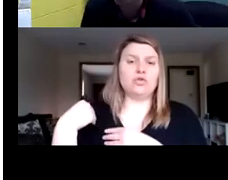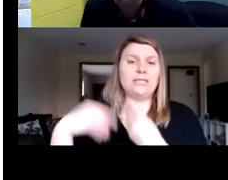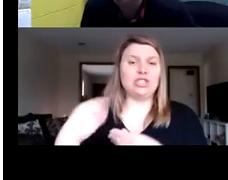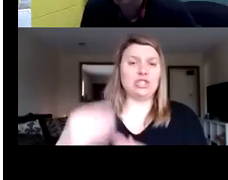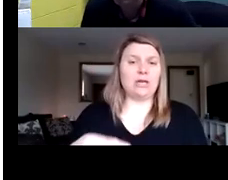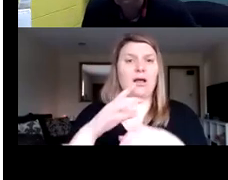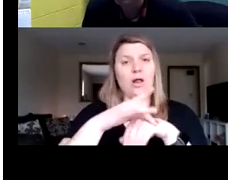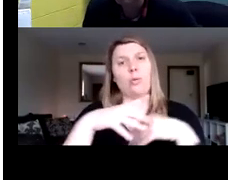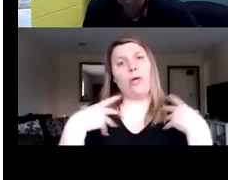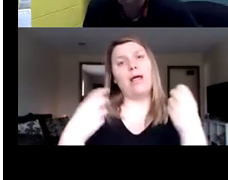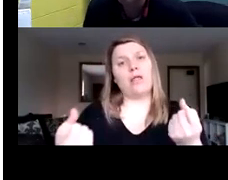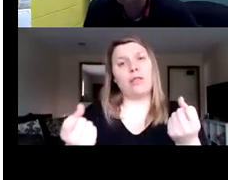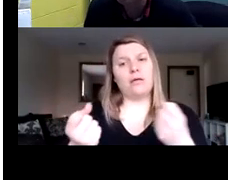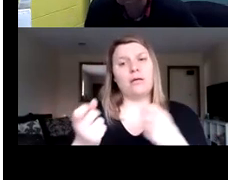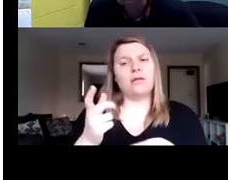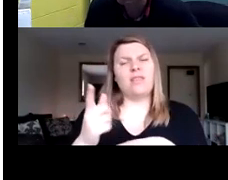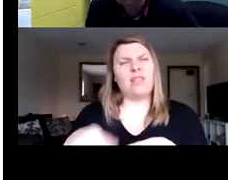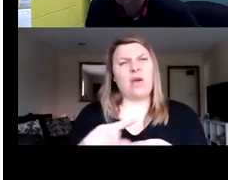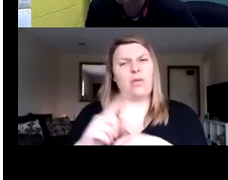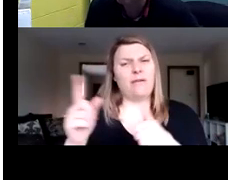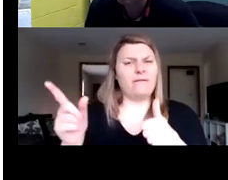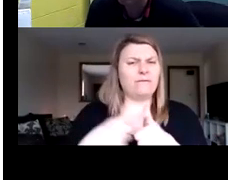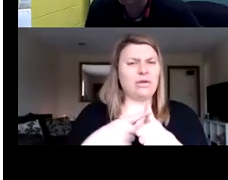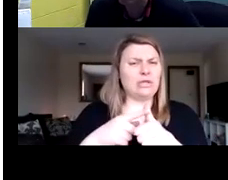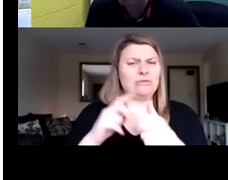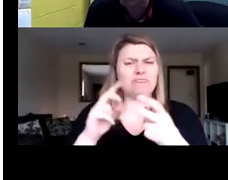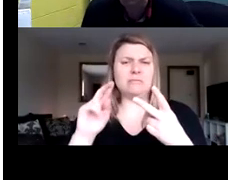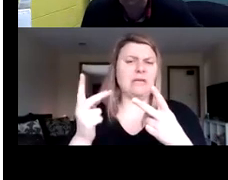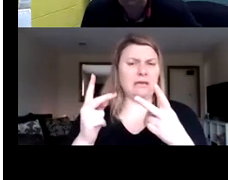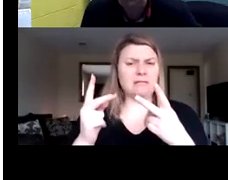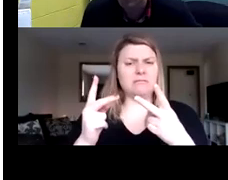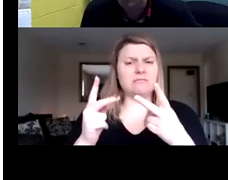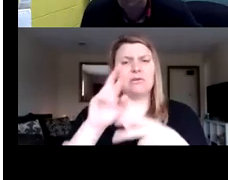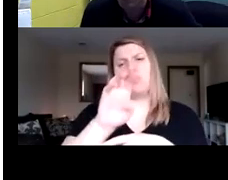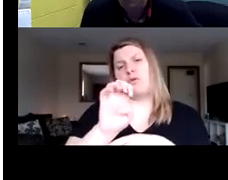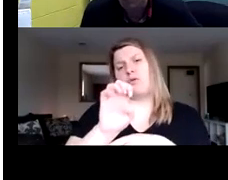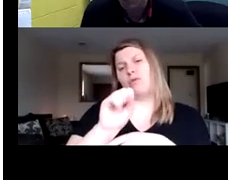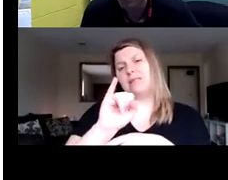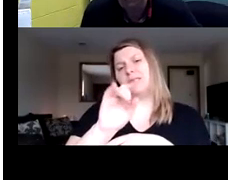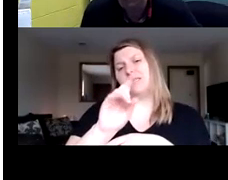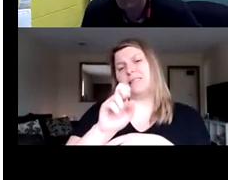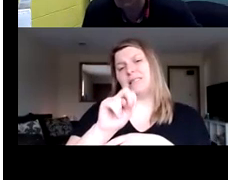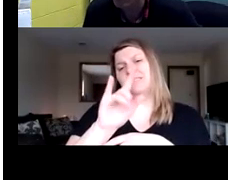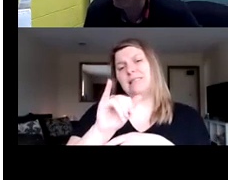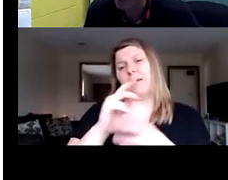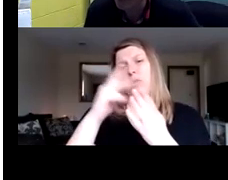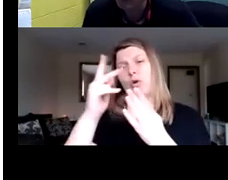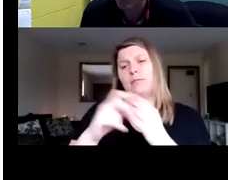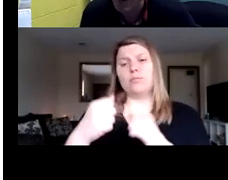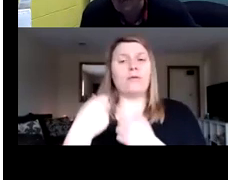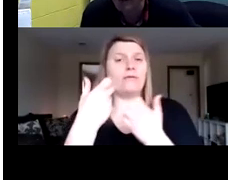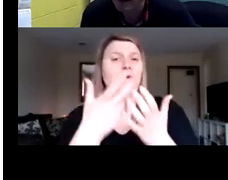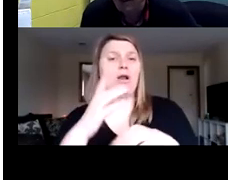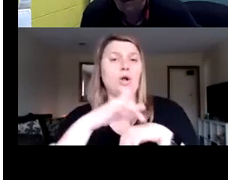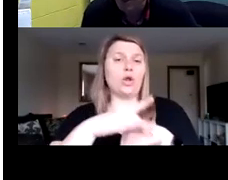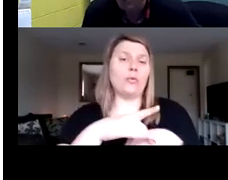health. They were, I think, the first or second residency program to provide a global health